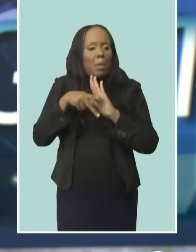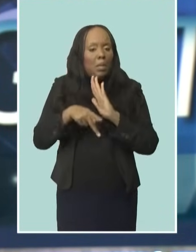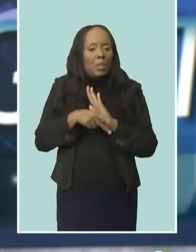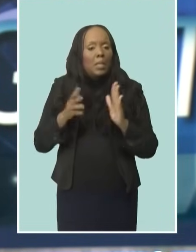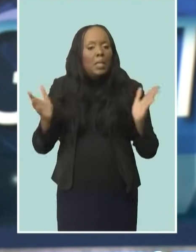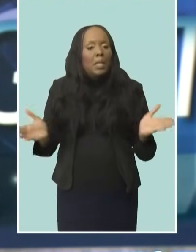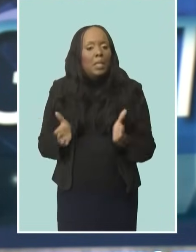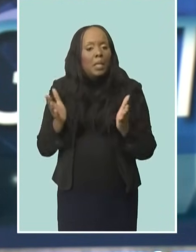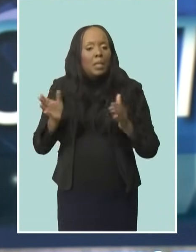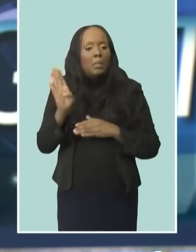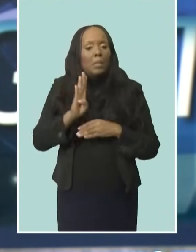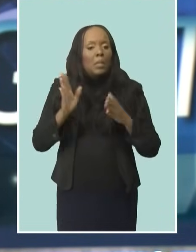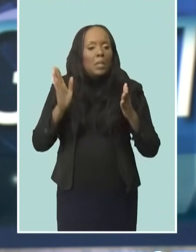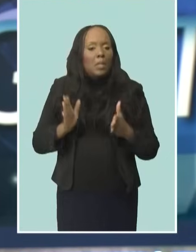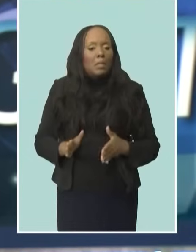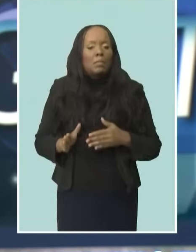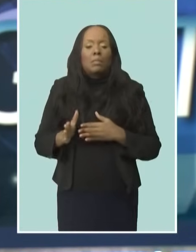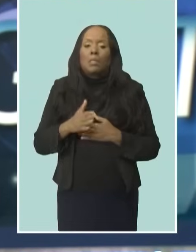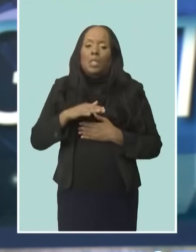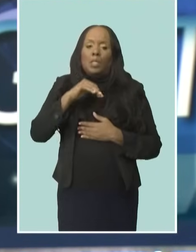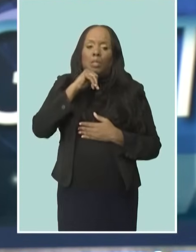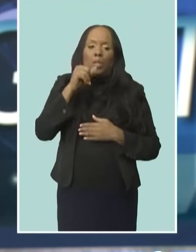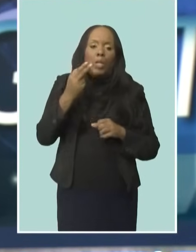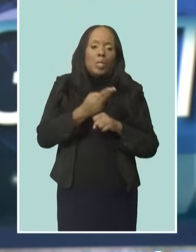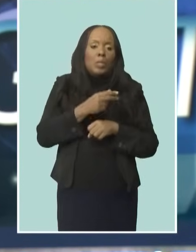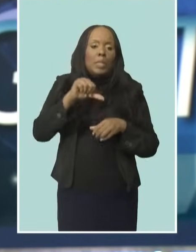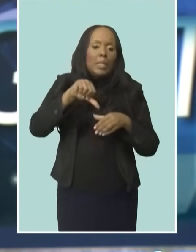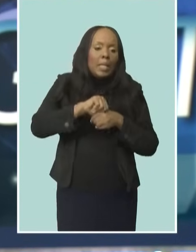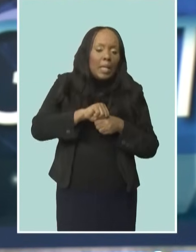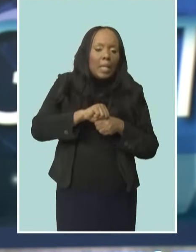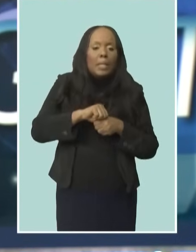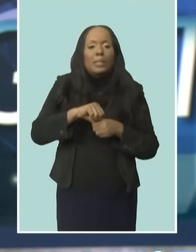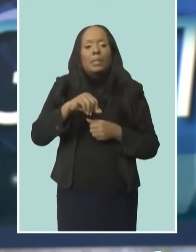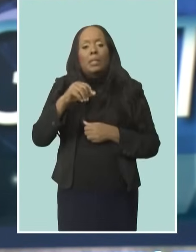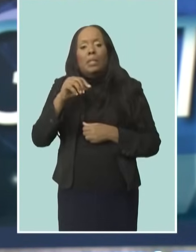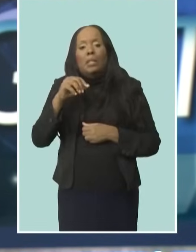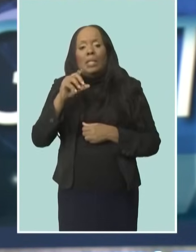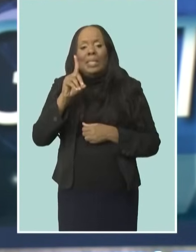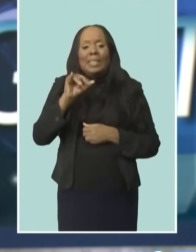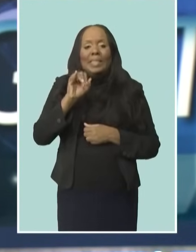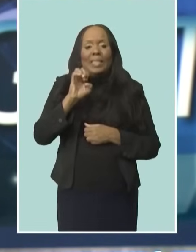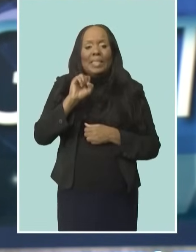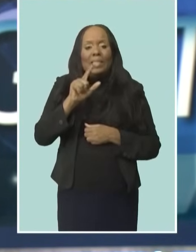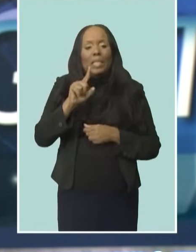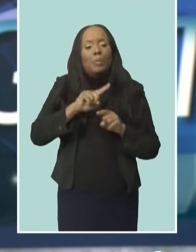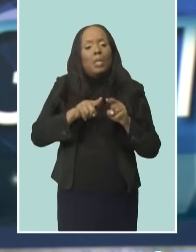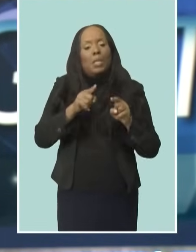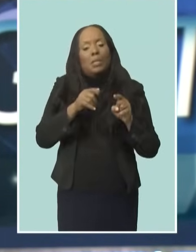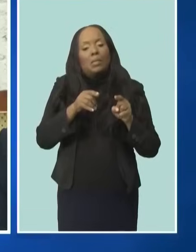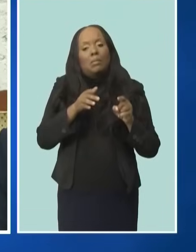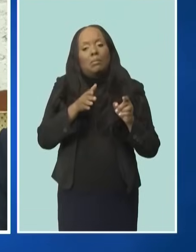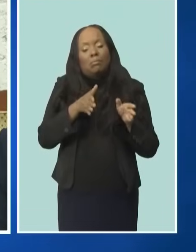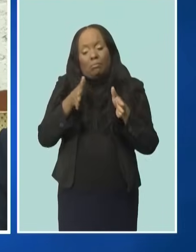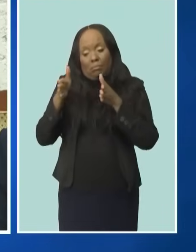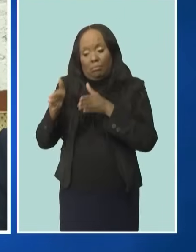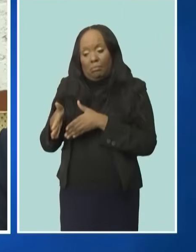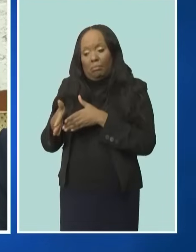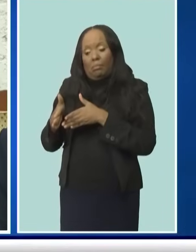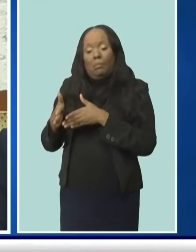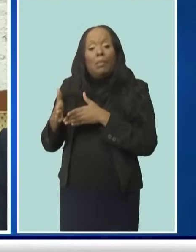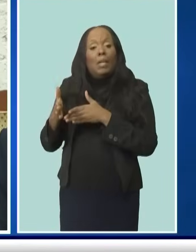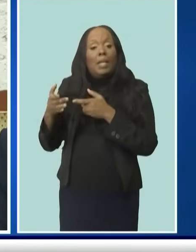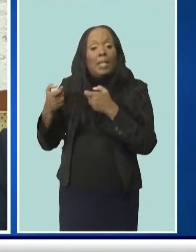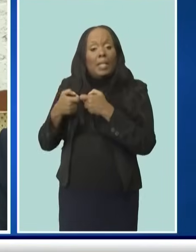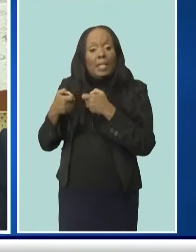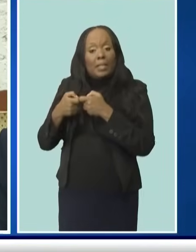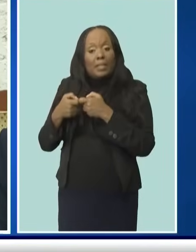encourage Barbadians to move away from diesel and gasoline to hybrids as well as electric vehicles. We we've seen a lot of